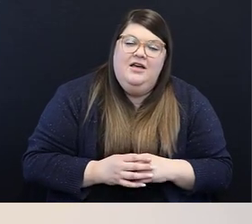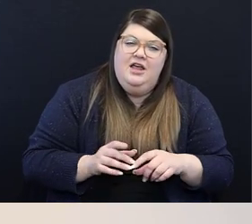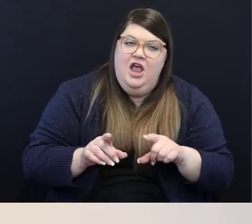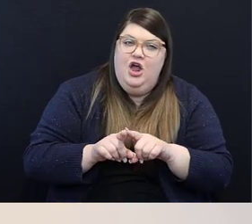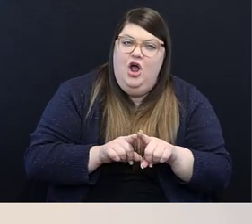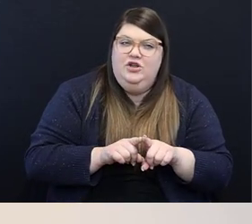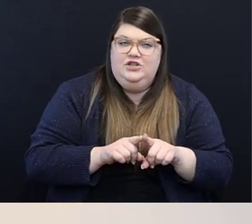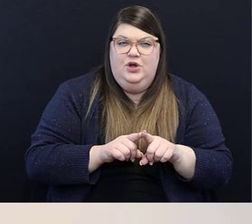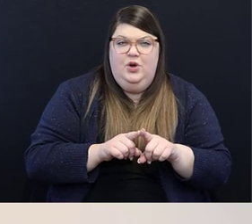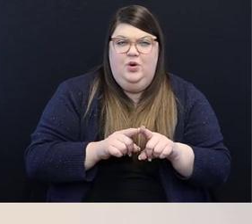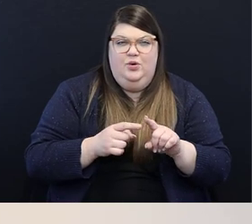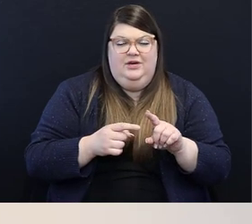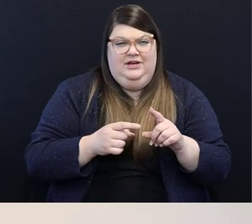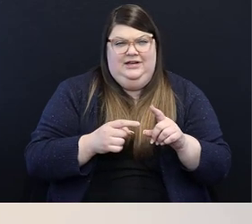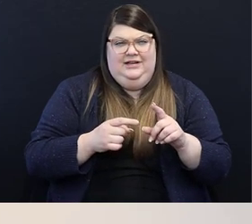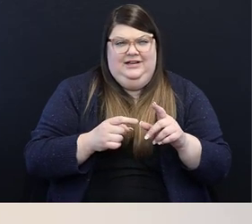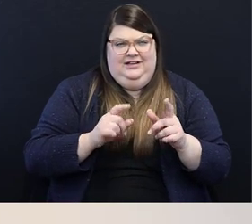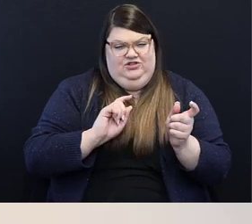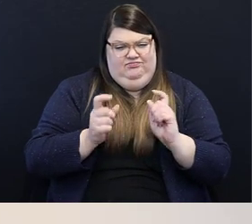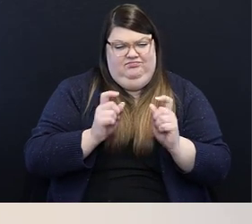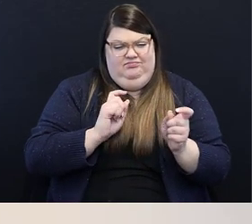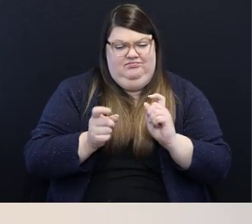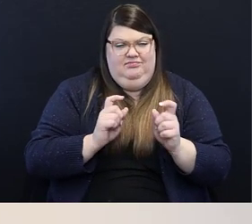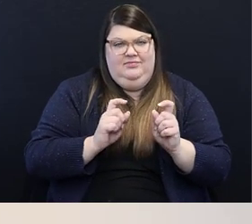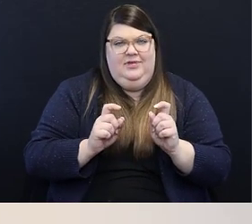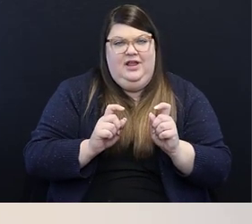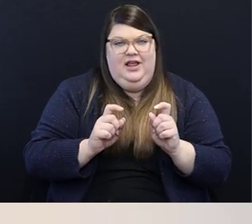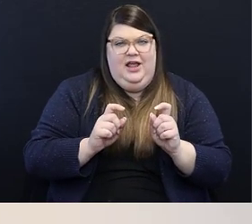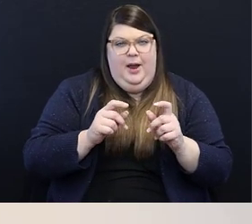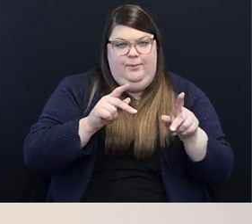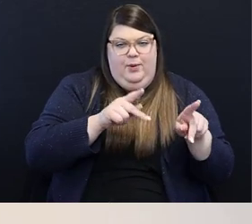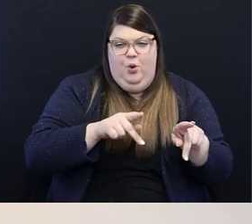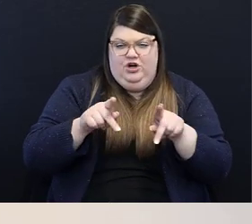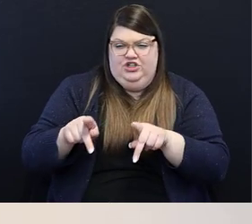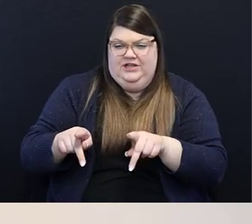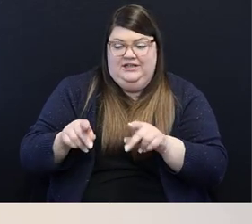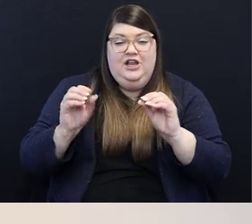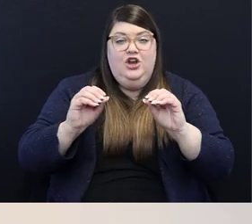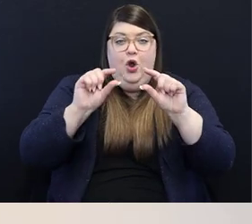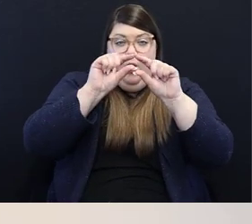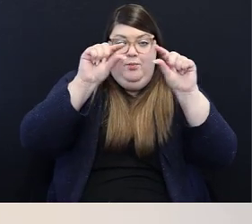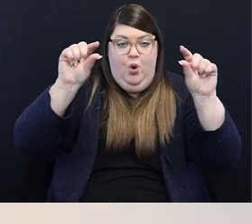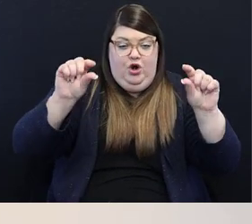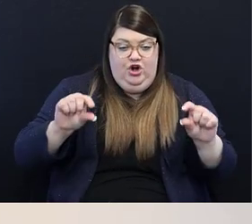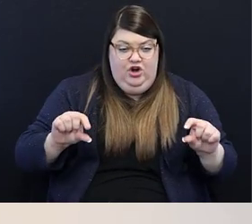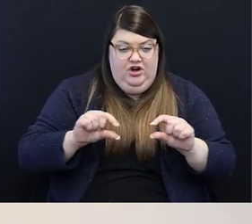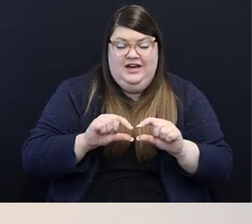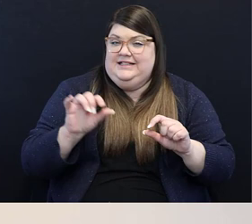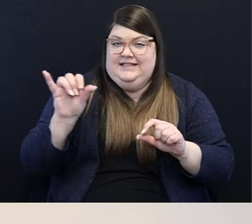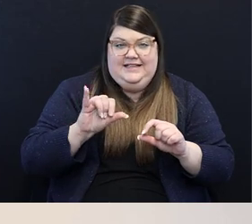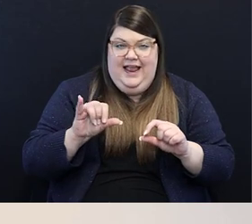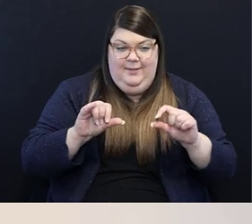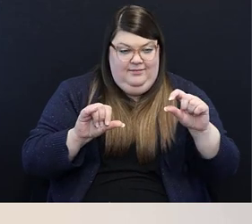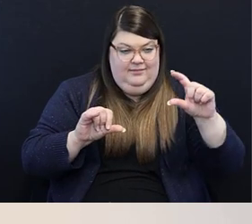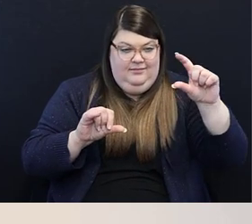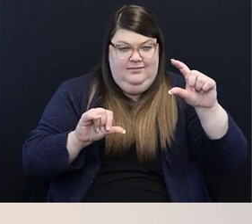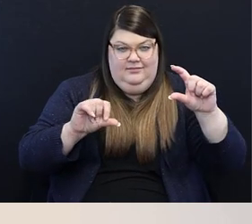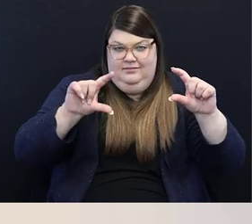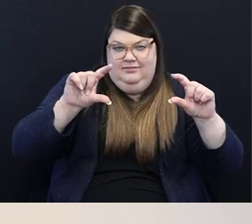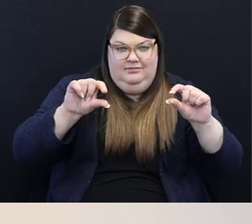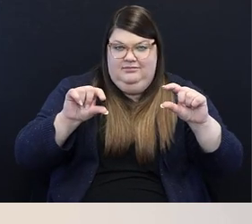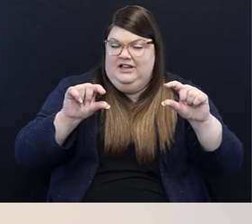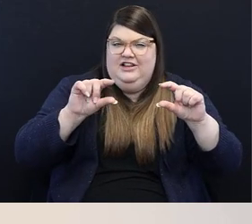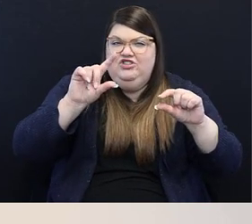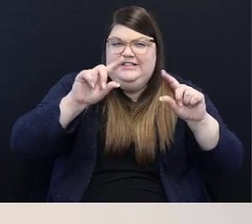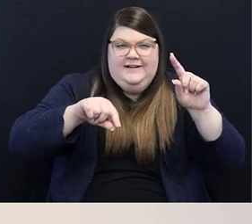proportions. You know, none of the borders are ever the same width every side. There's all kinds of little